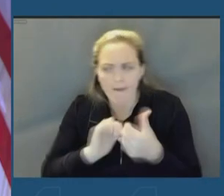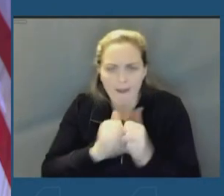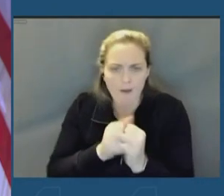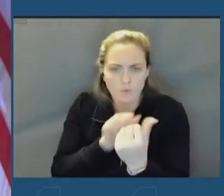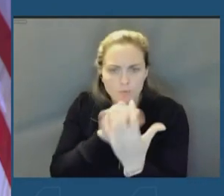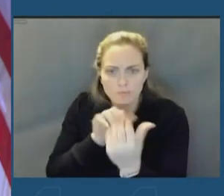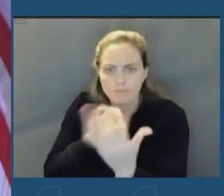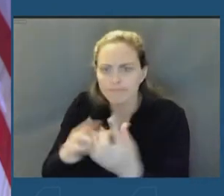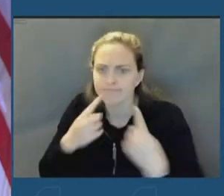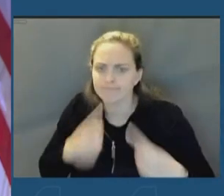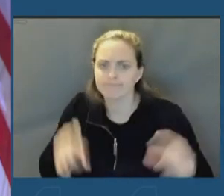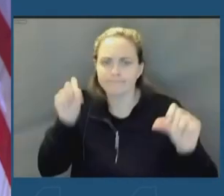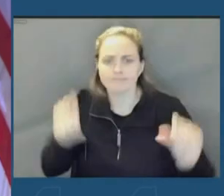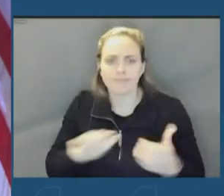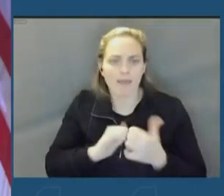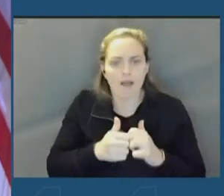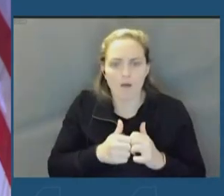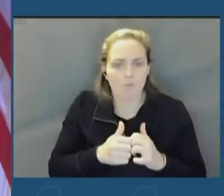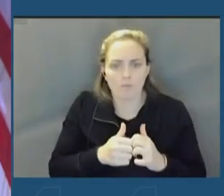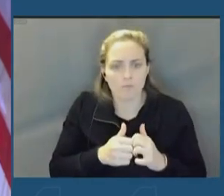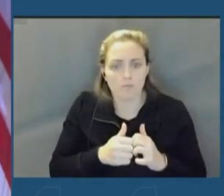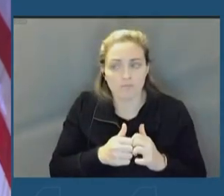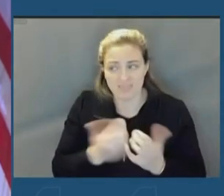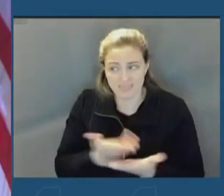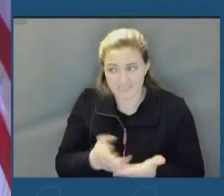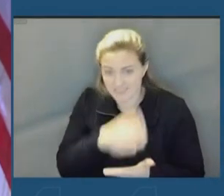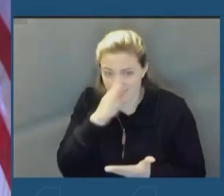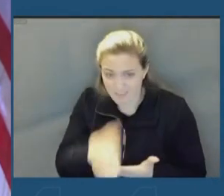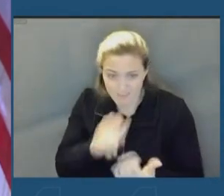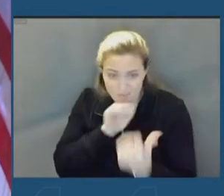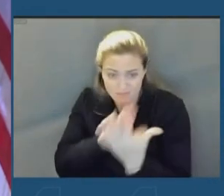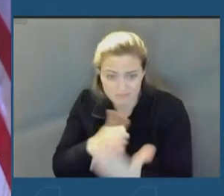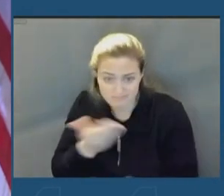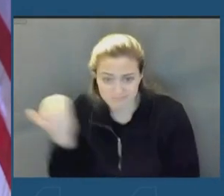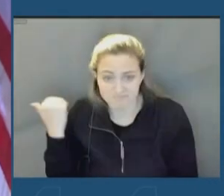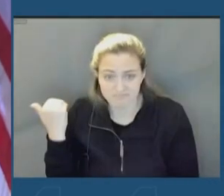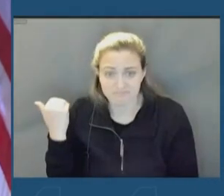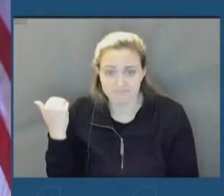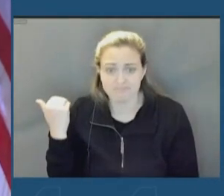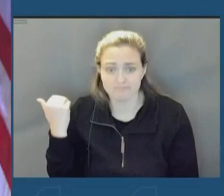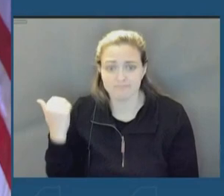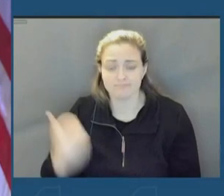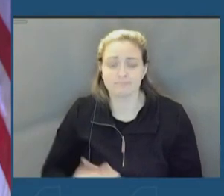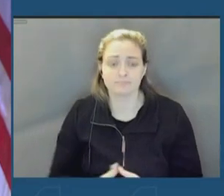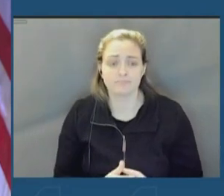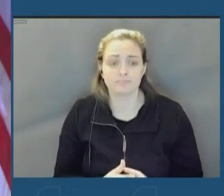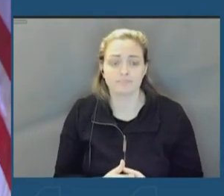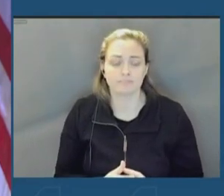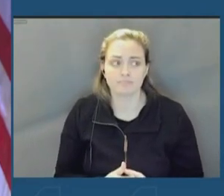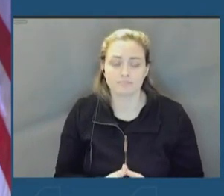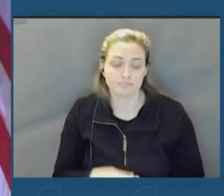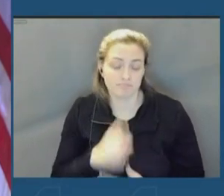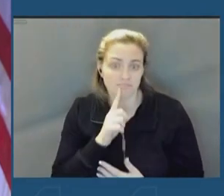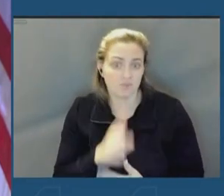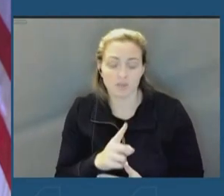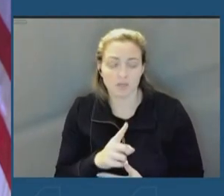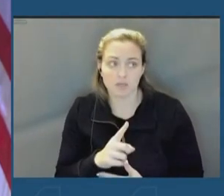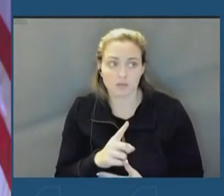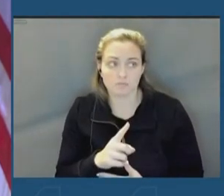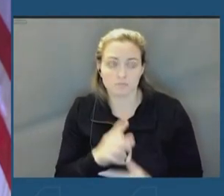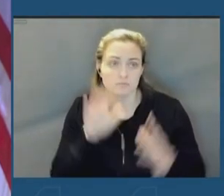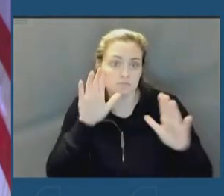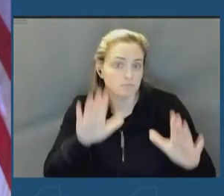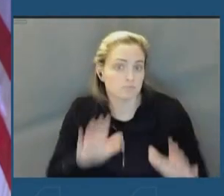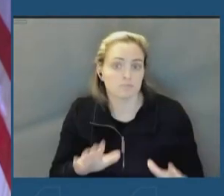accomplish tasks that they had never encountered before. This was truly remarkable,